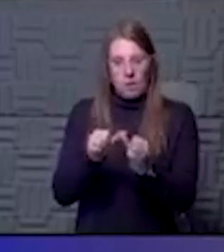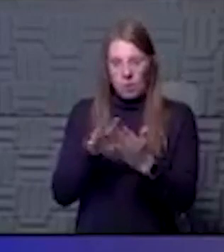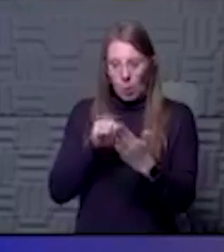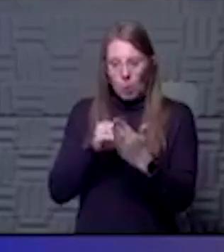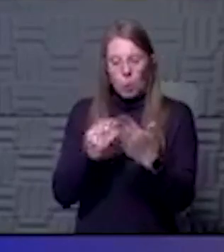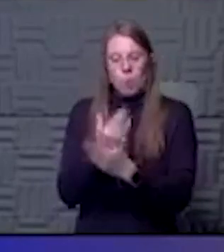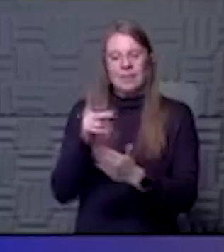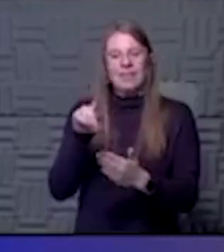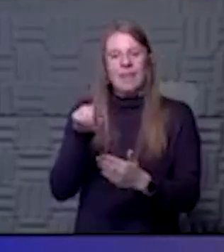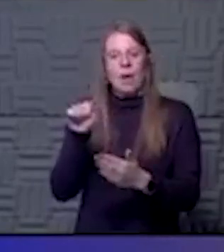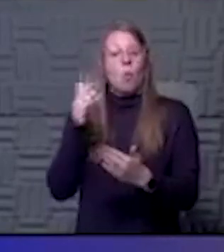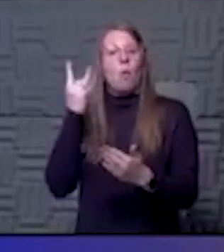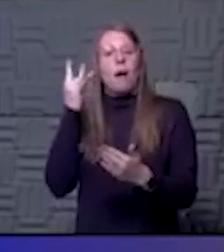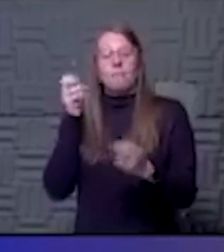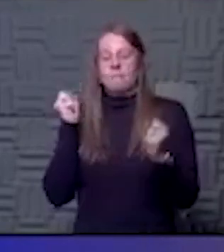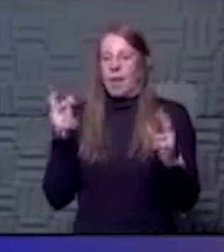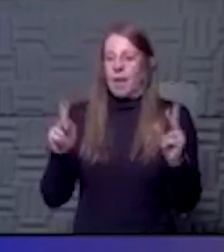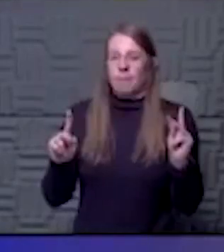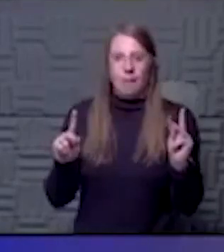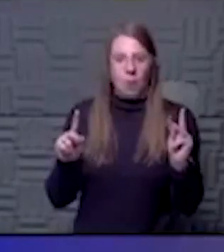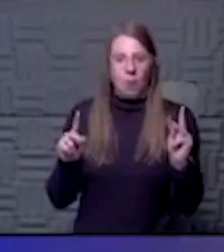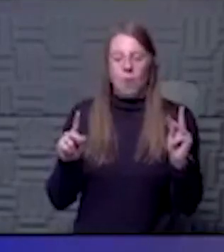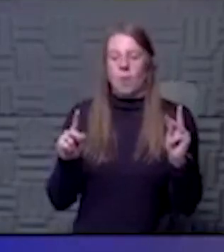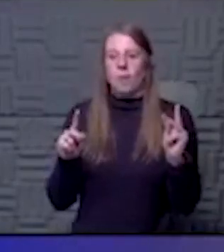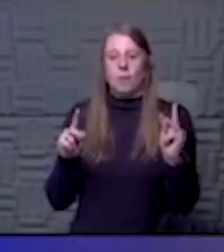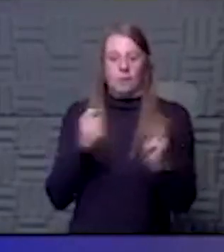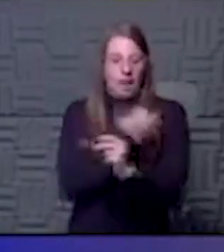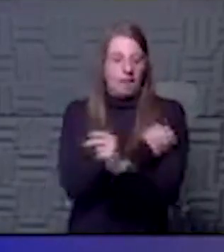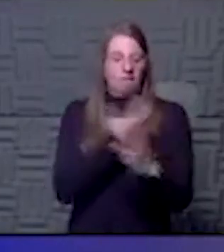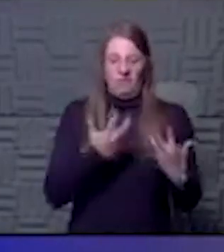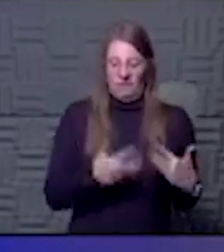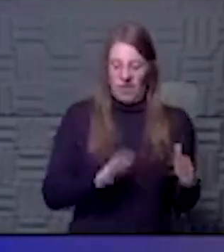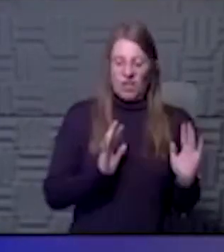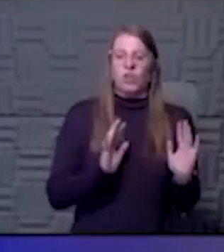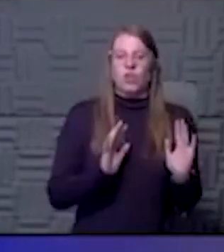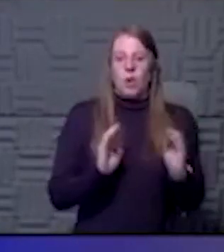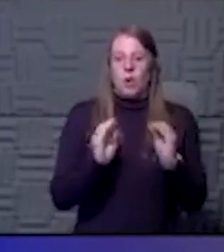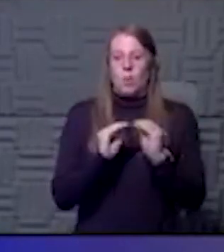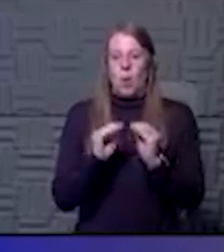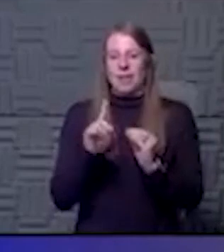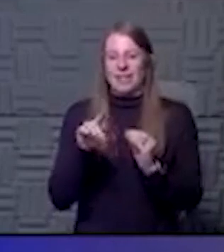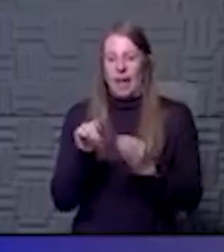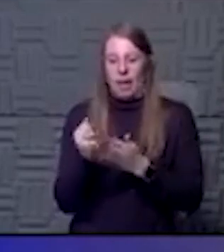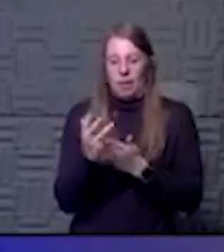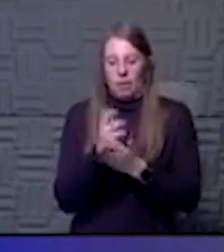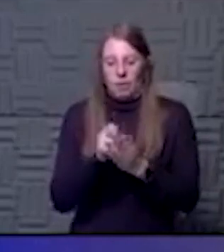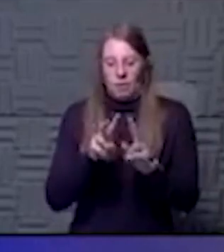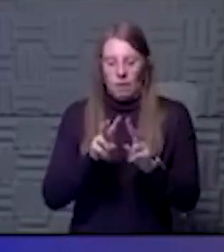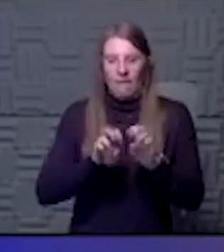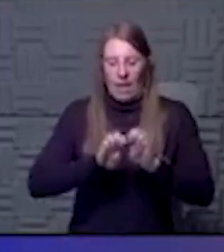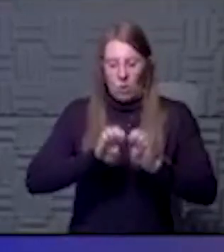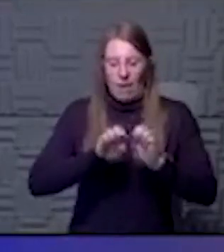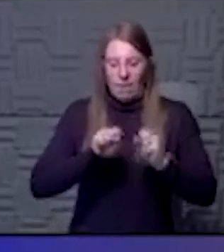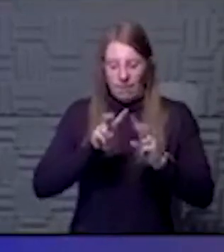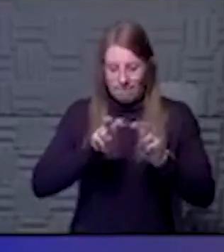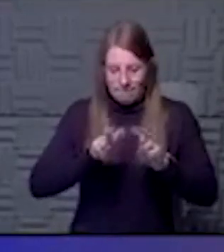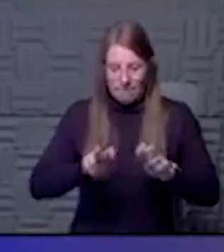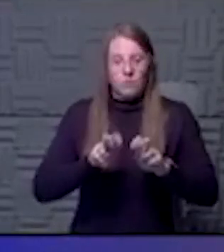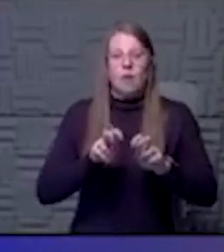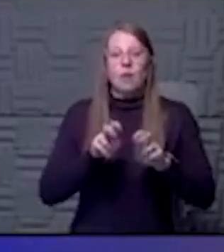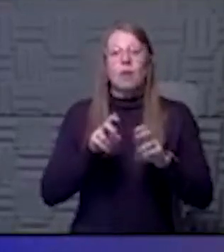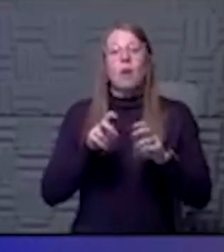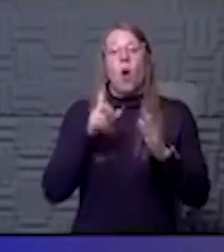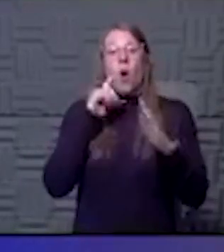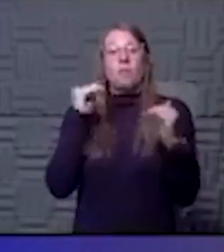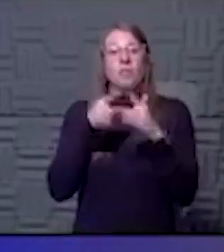point, you're going to have so many people vaccinated, you will have more data points to really evaluate. And again, hopefully to start